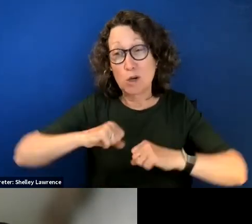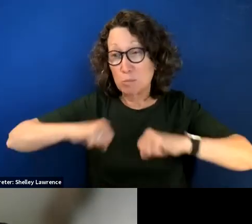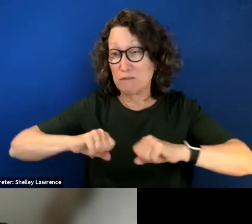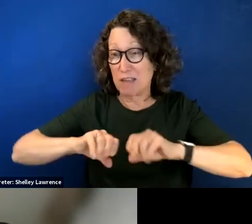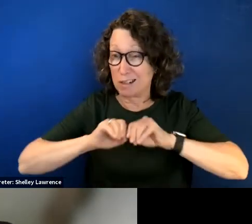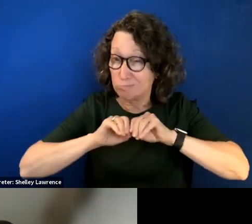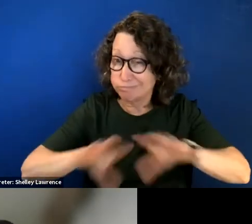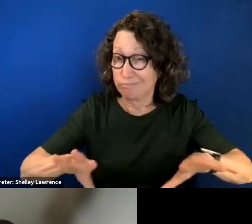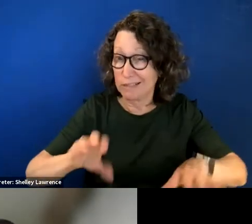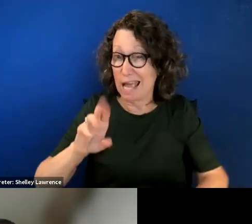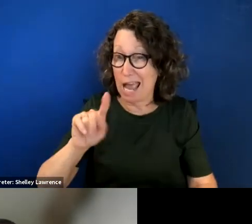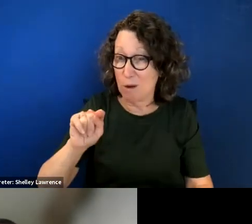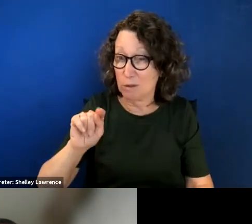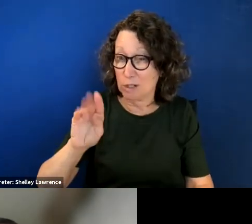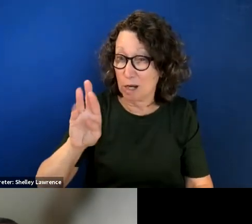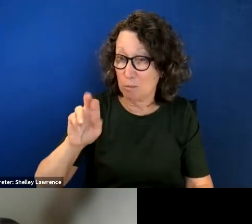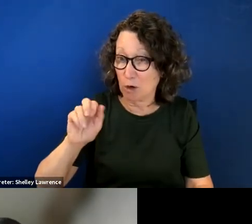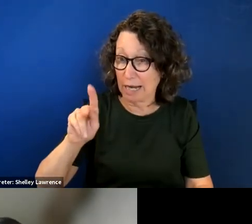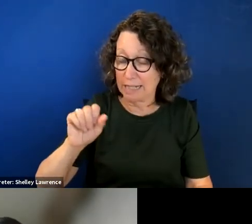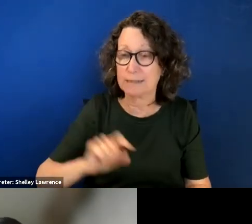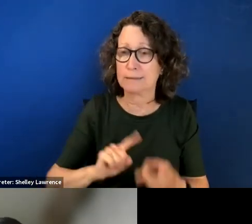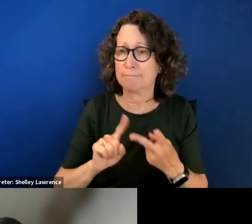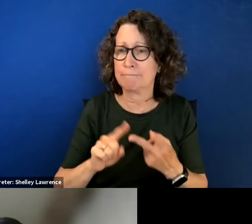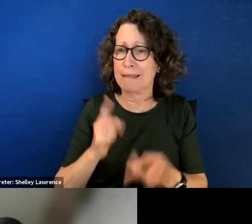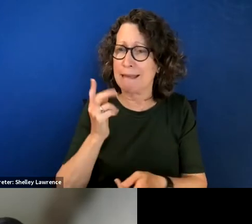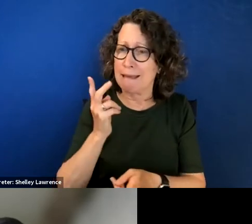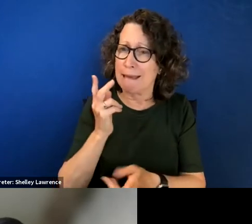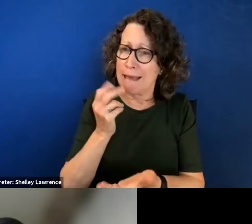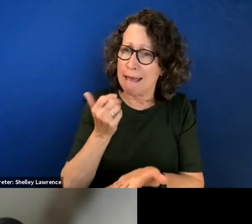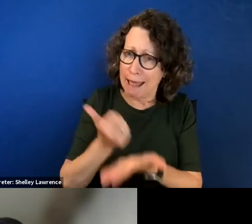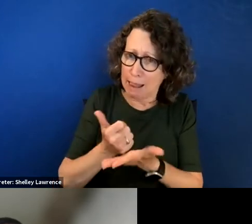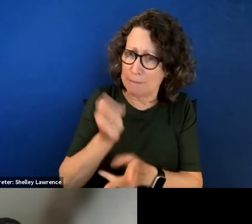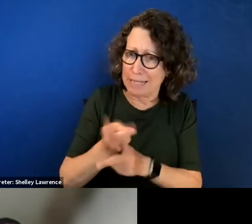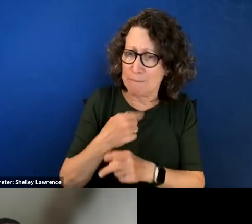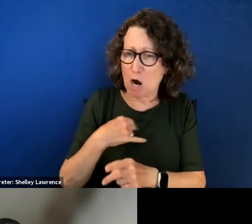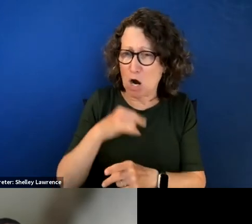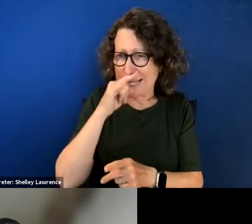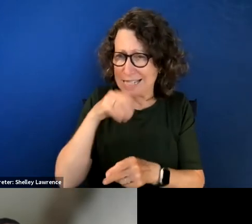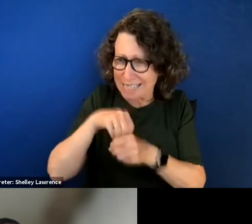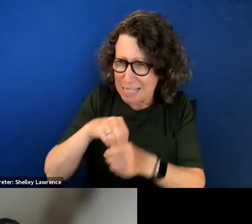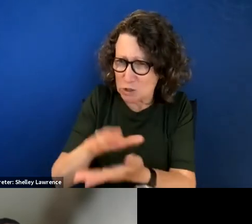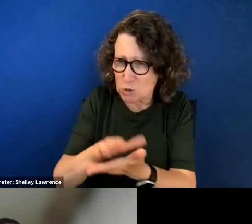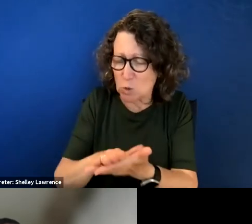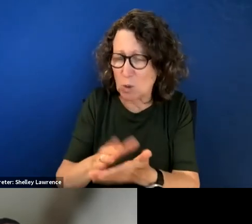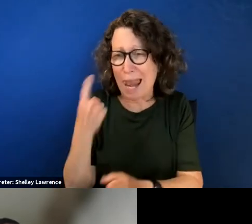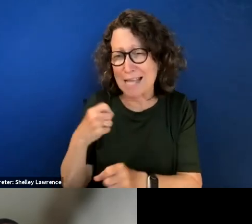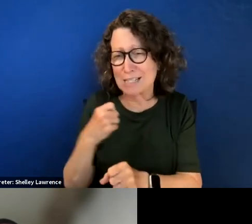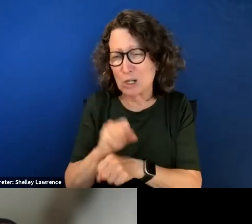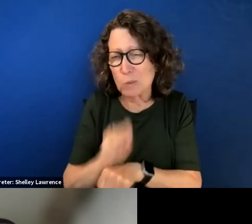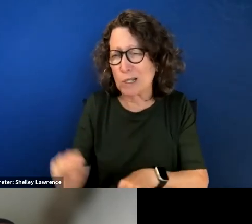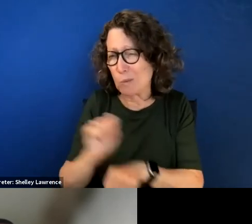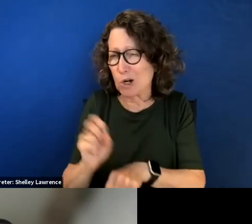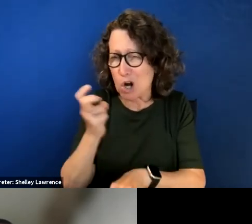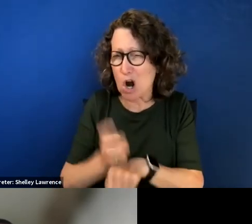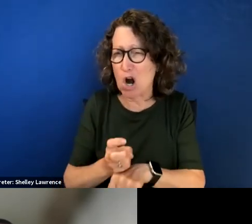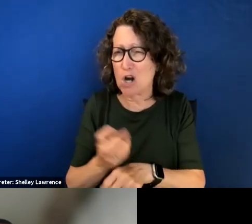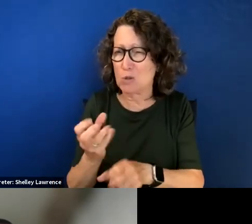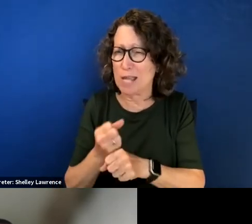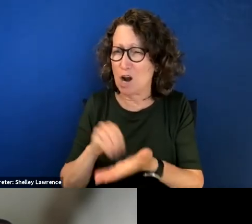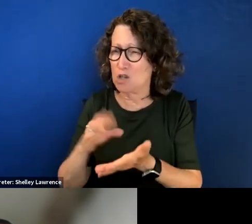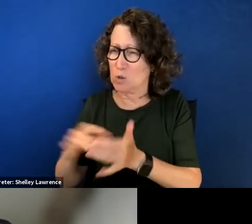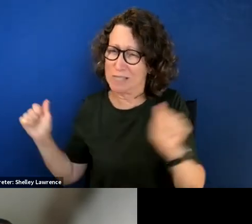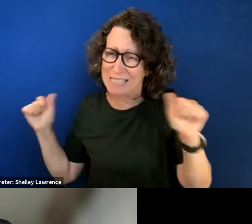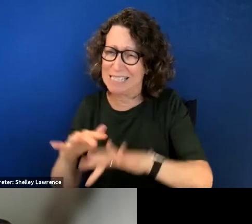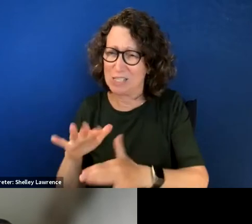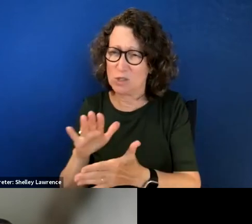outbreaks, and two, help keep our kids in school. We worked so hard last year to get our students in school.